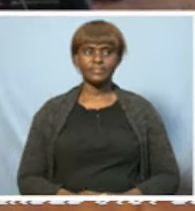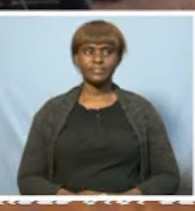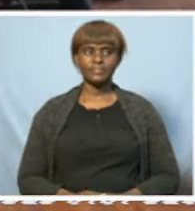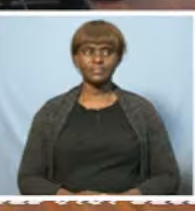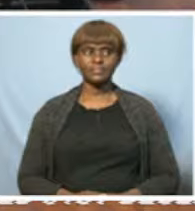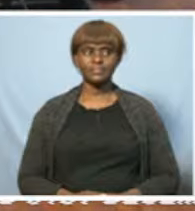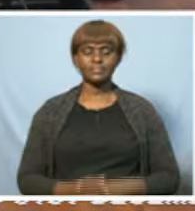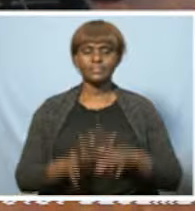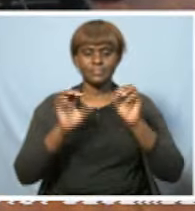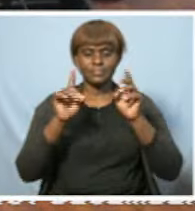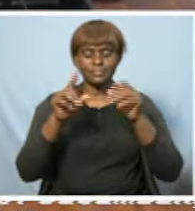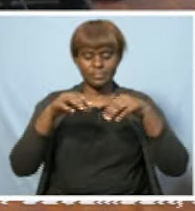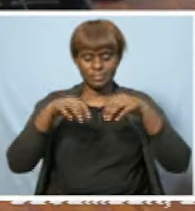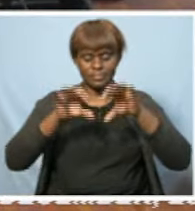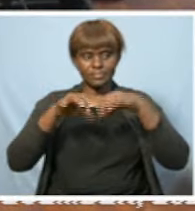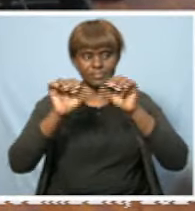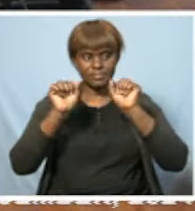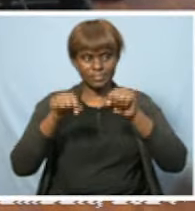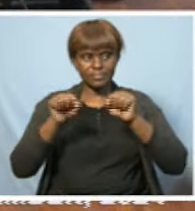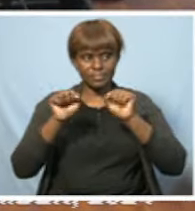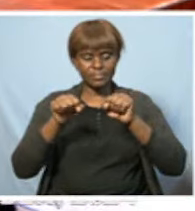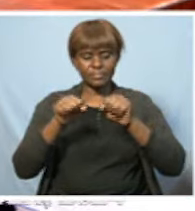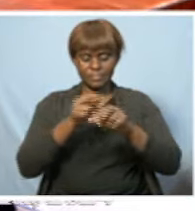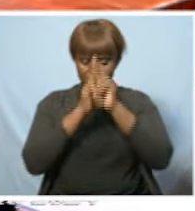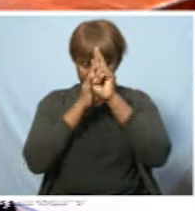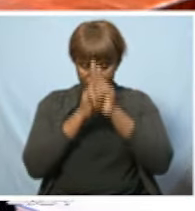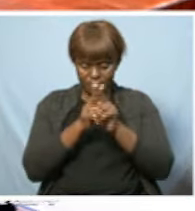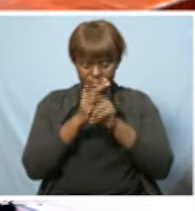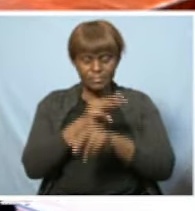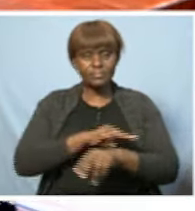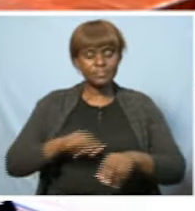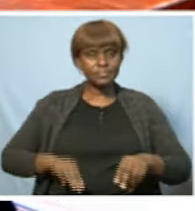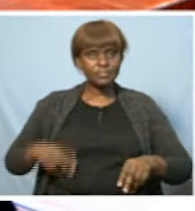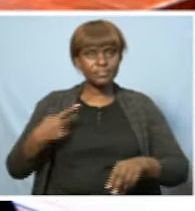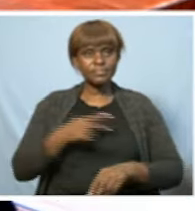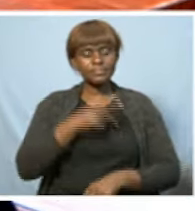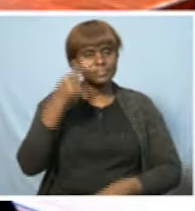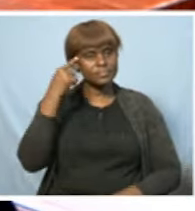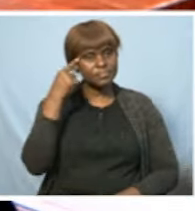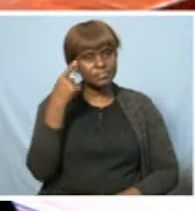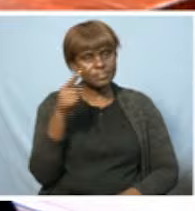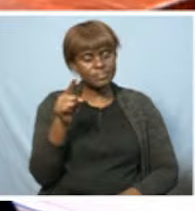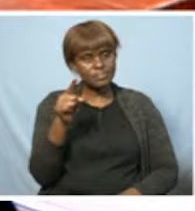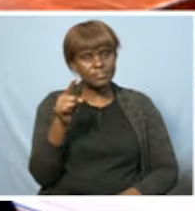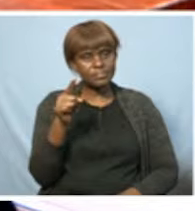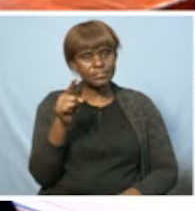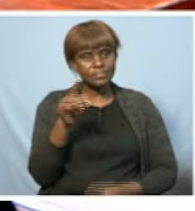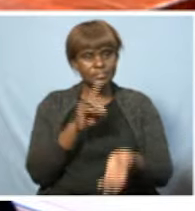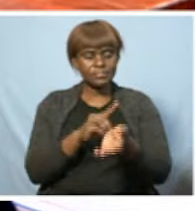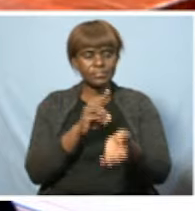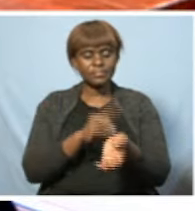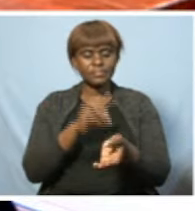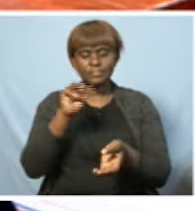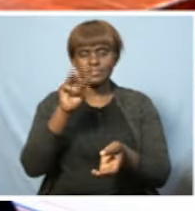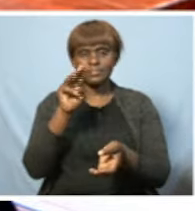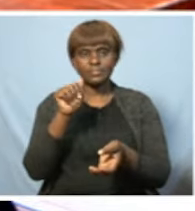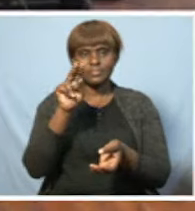All right, we make progress. Honorable Member for Honorable Dr. Manza